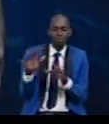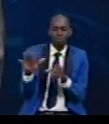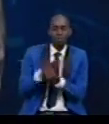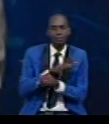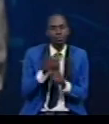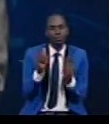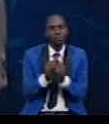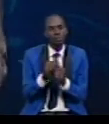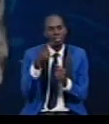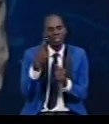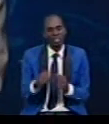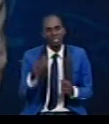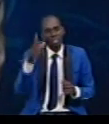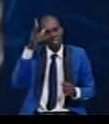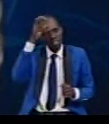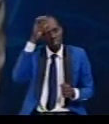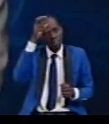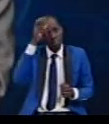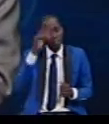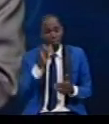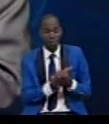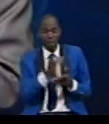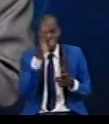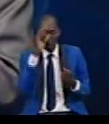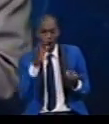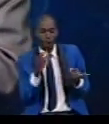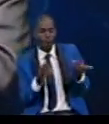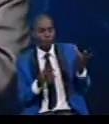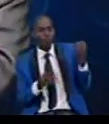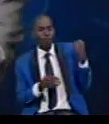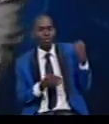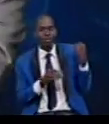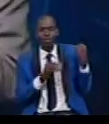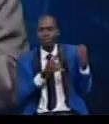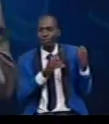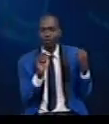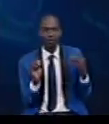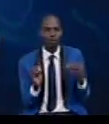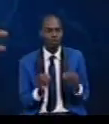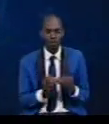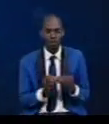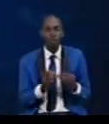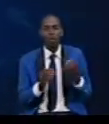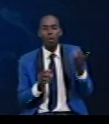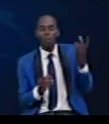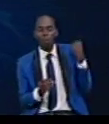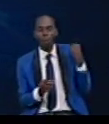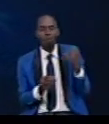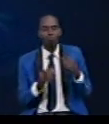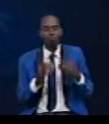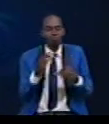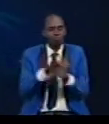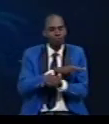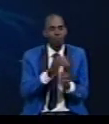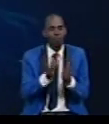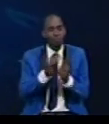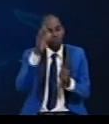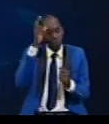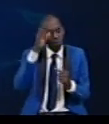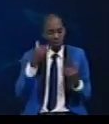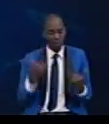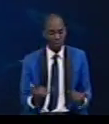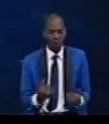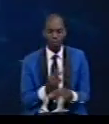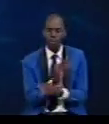the devil. He was no more. He was possessed. He was no more possessed at